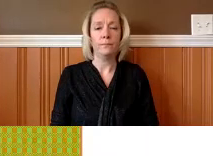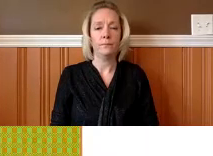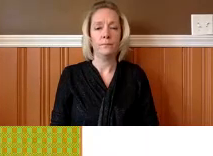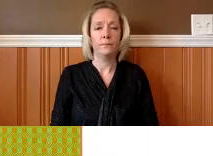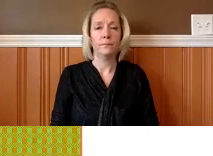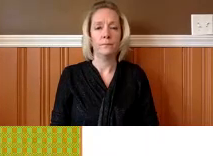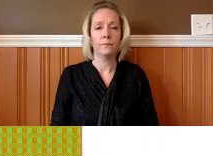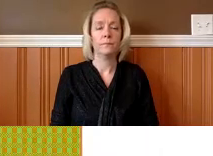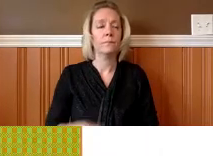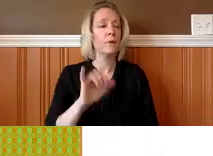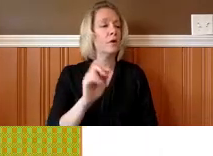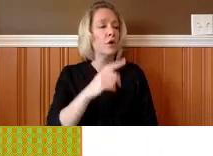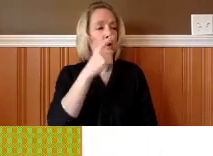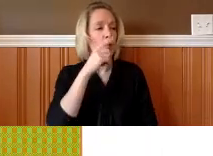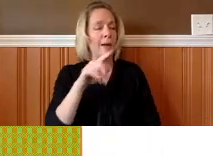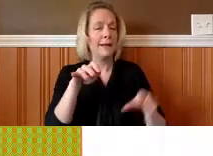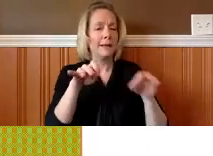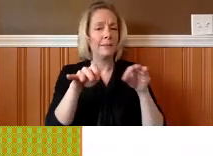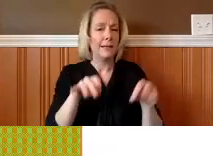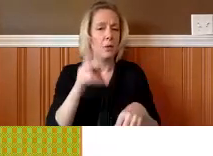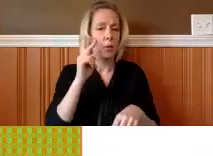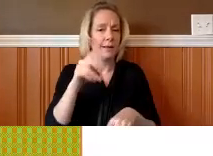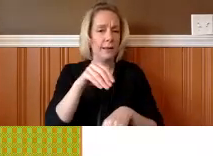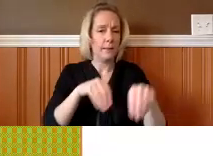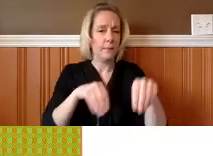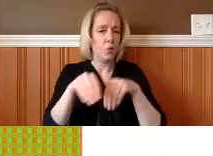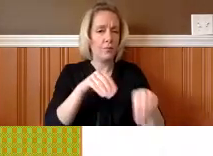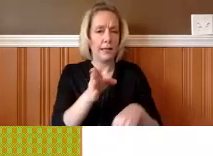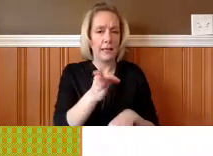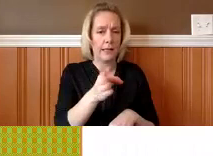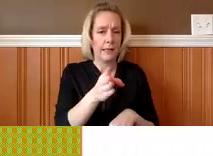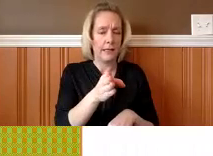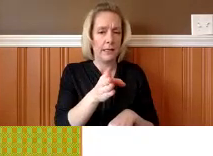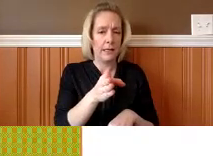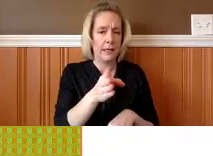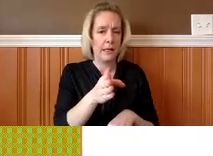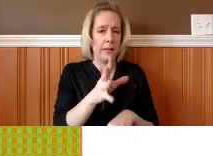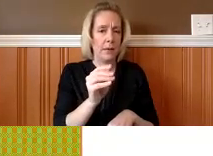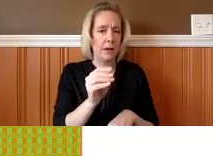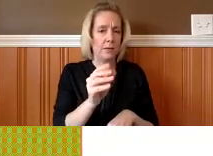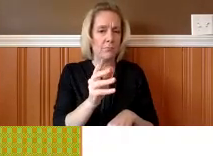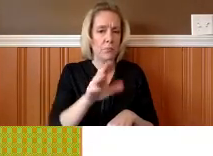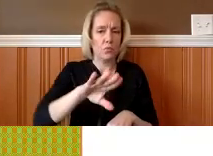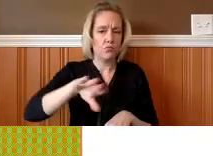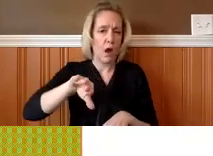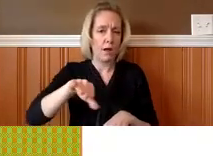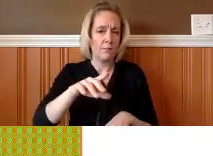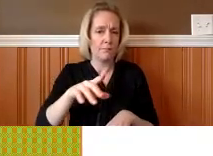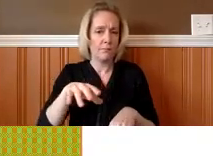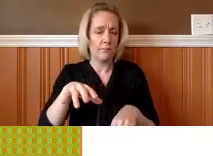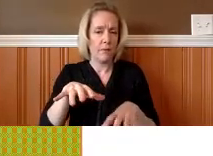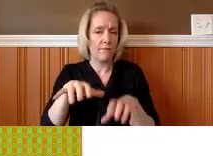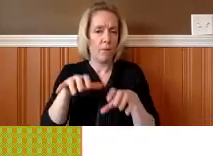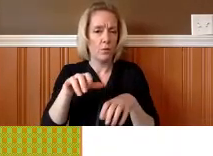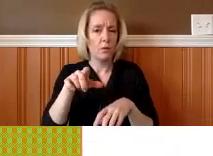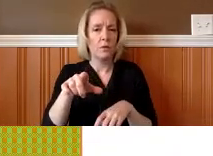Becky, you may want to explain what's happening with him, because we're seeing the movement in the left video of him with the black background, but there's not much happening in the right video. So